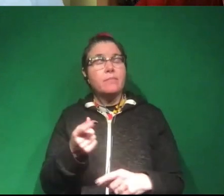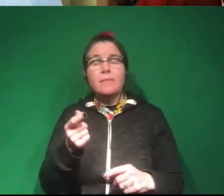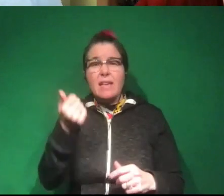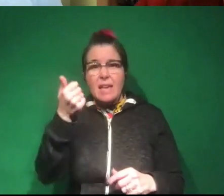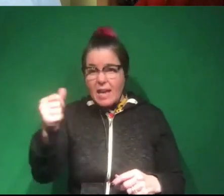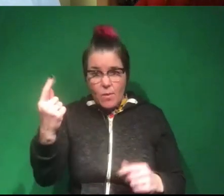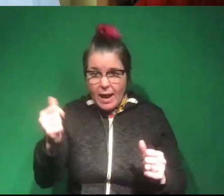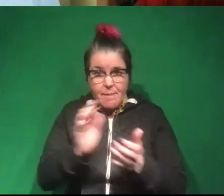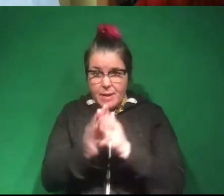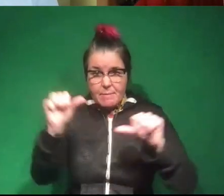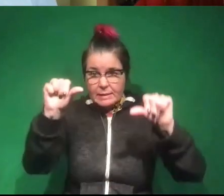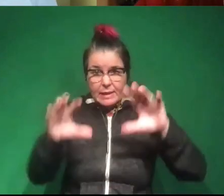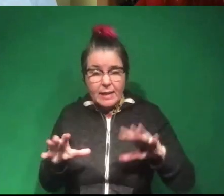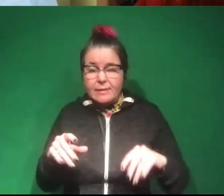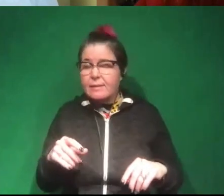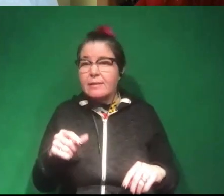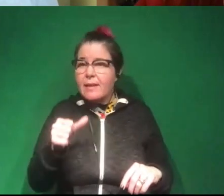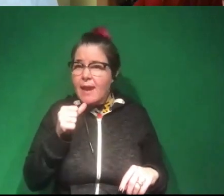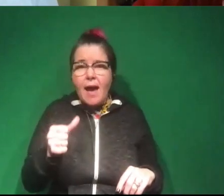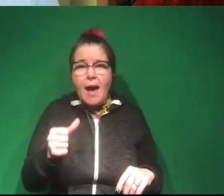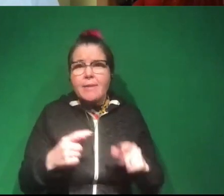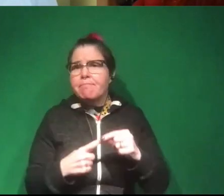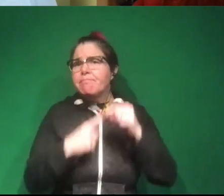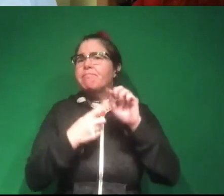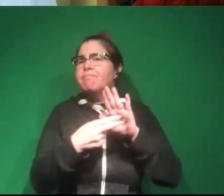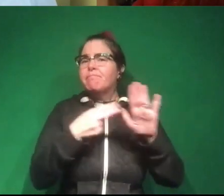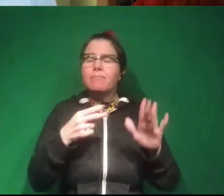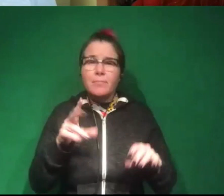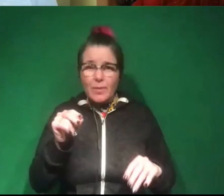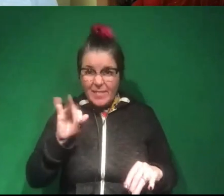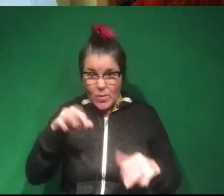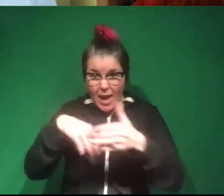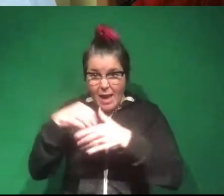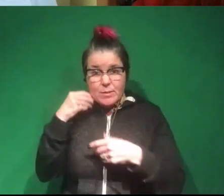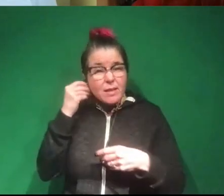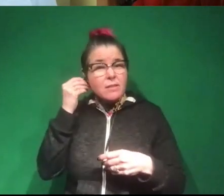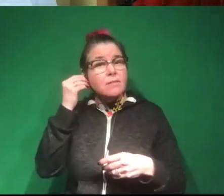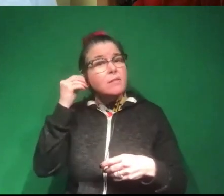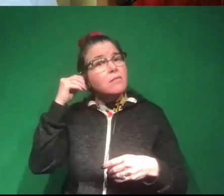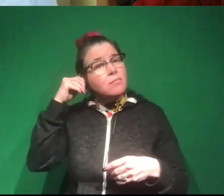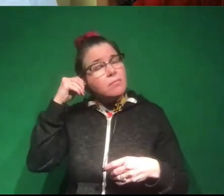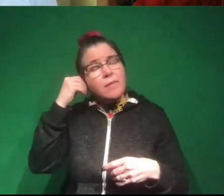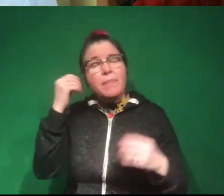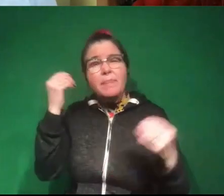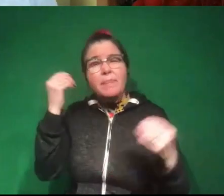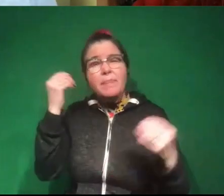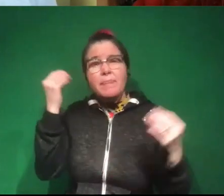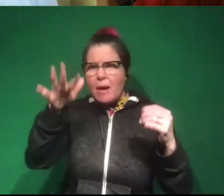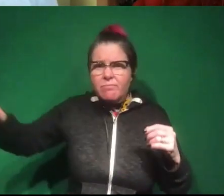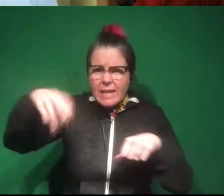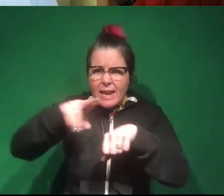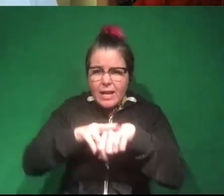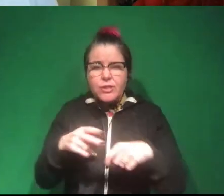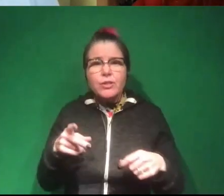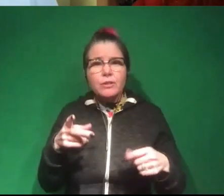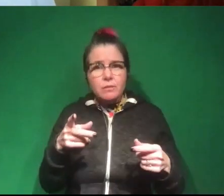scientist. Scientist is not an exclusive term. If you go outside and you start thinking about what you see in nature, you are doing